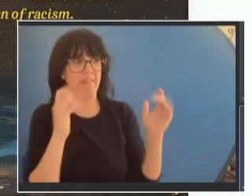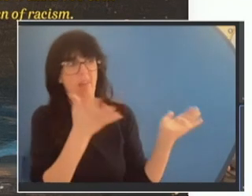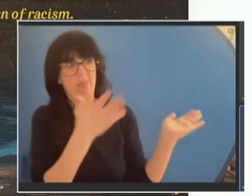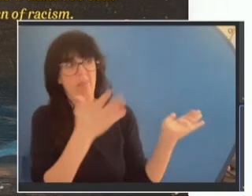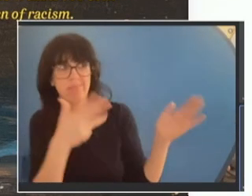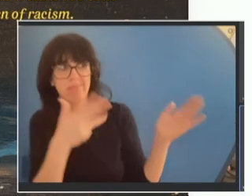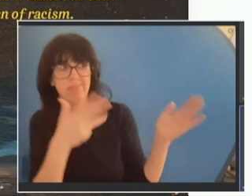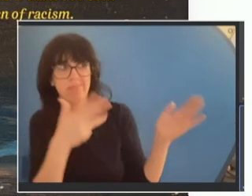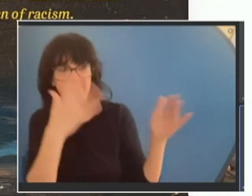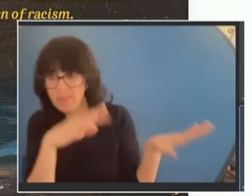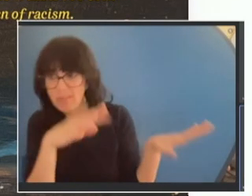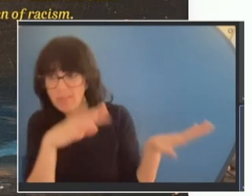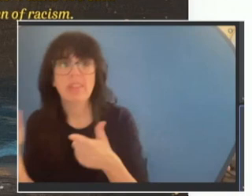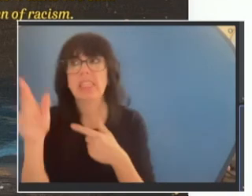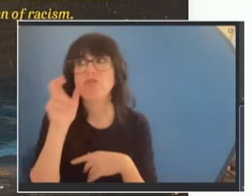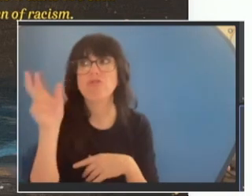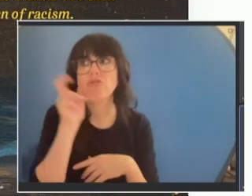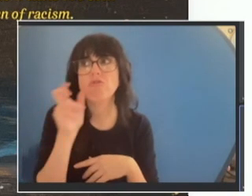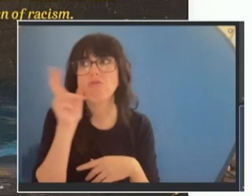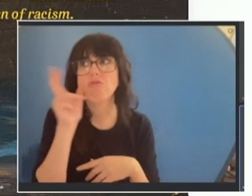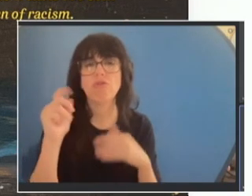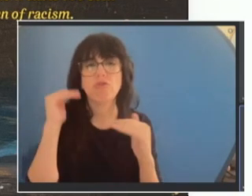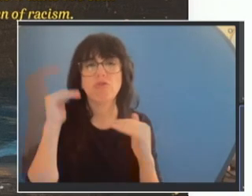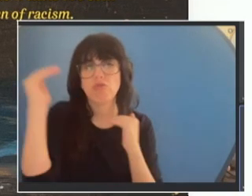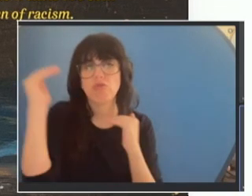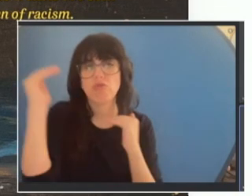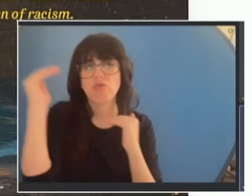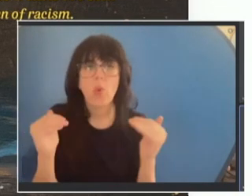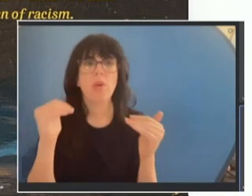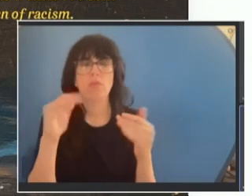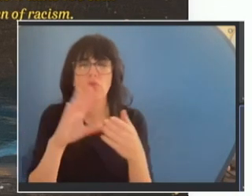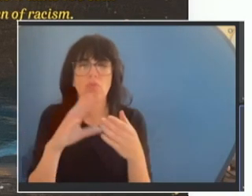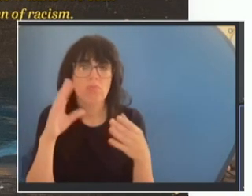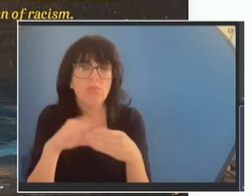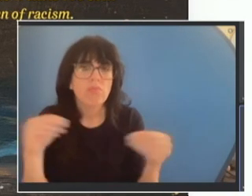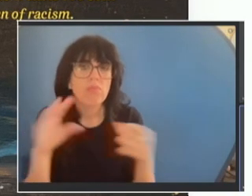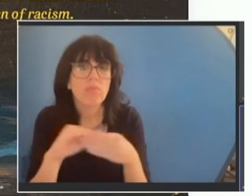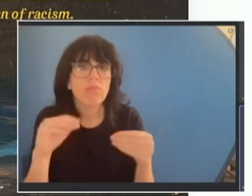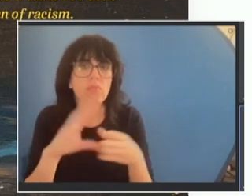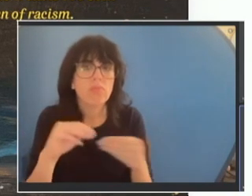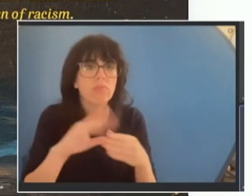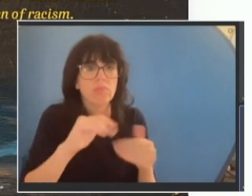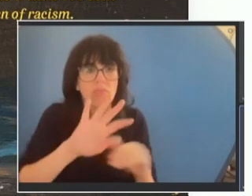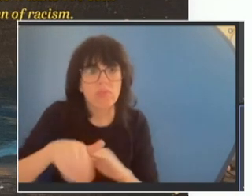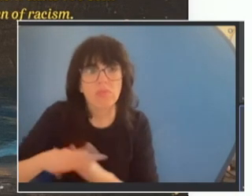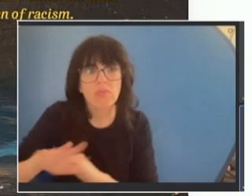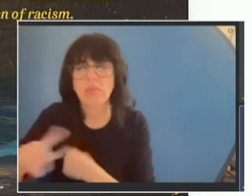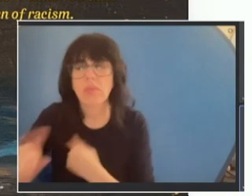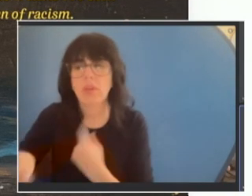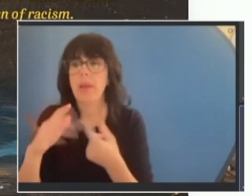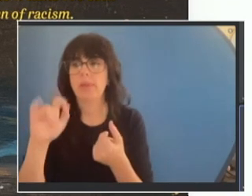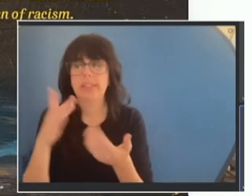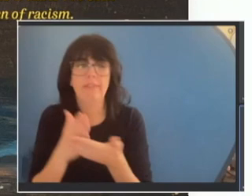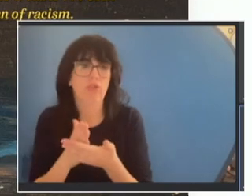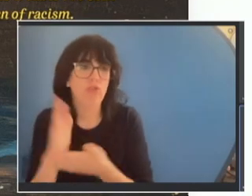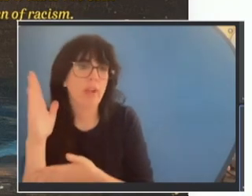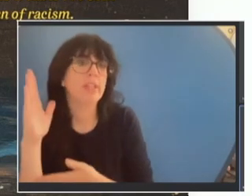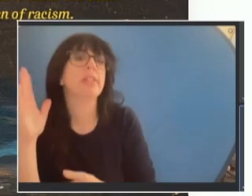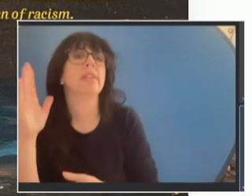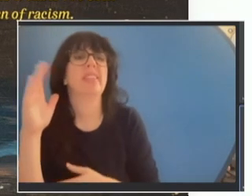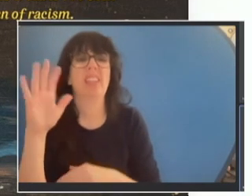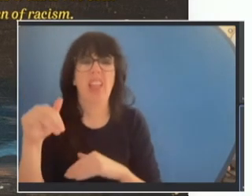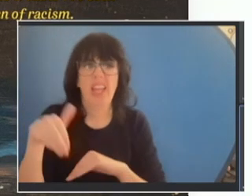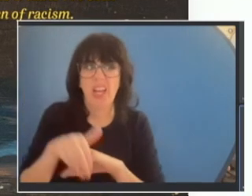the night about the civil rights struggle. Sing, nobody knows the trouble I've seen under the burden